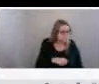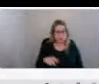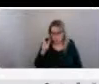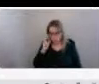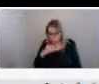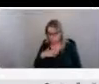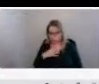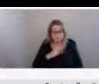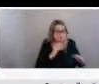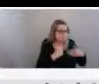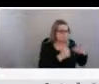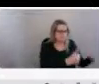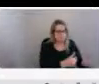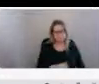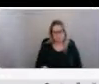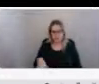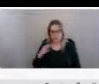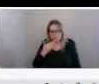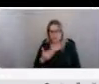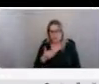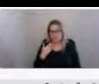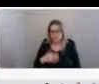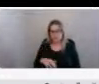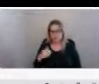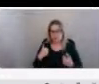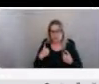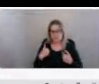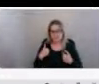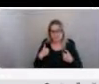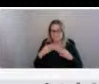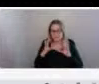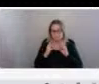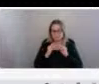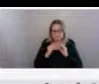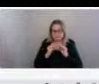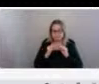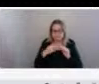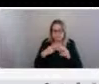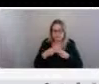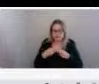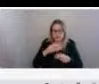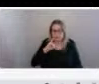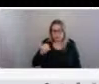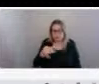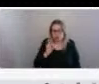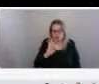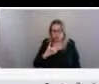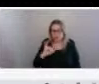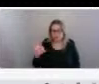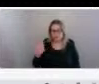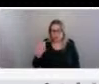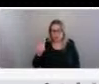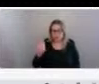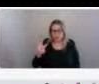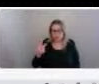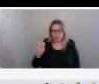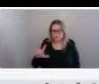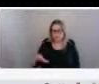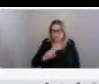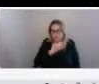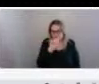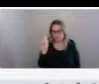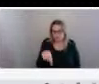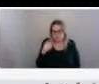yes please thank you so much for having this hearing my name is jennifer dawson i have lived in tucson for 20